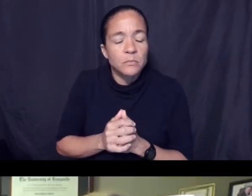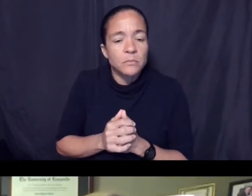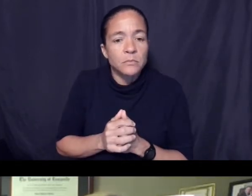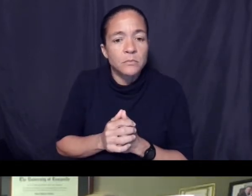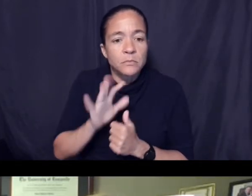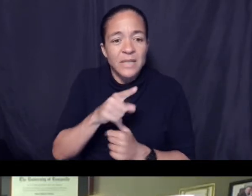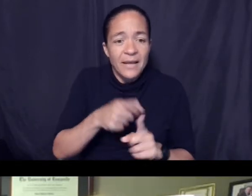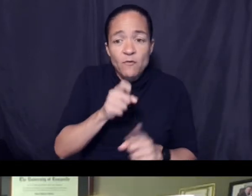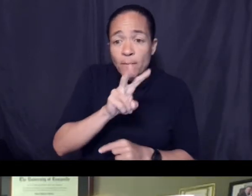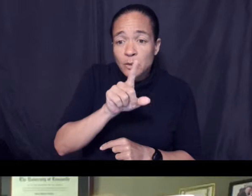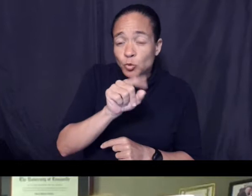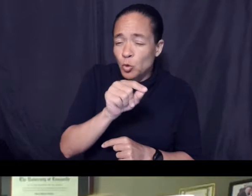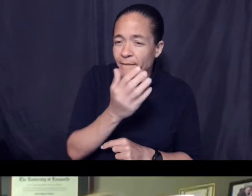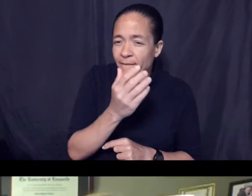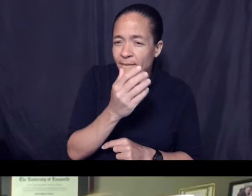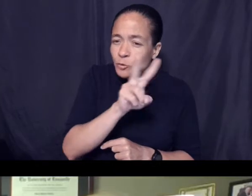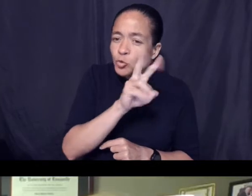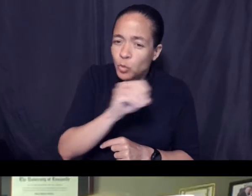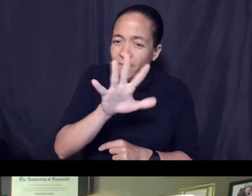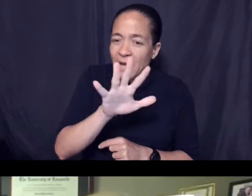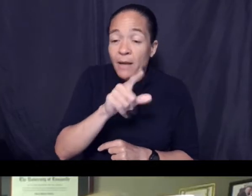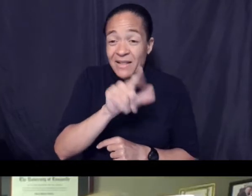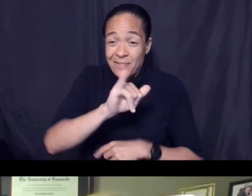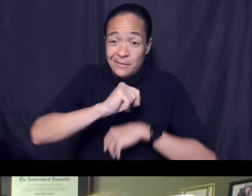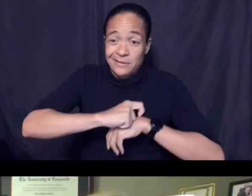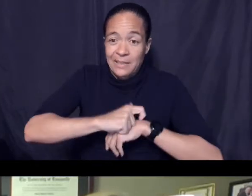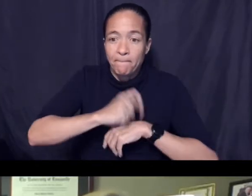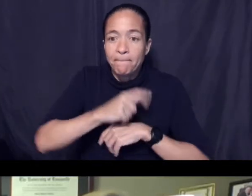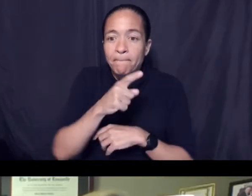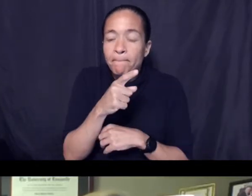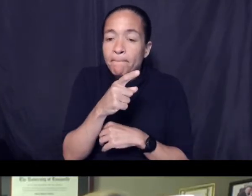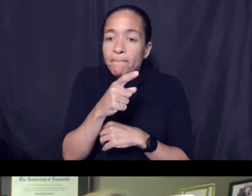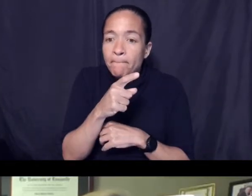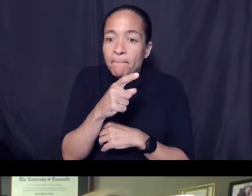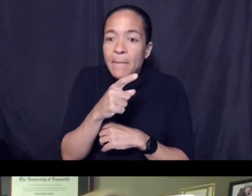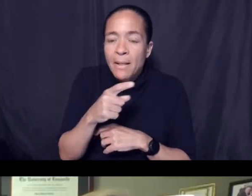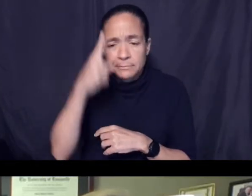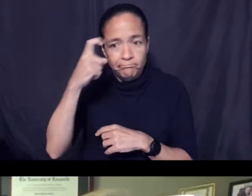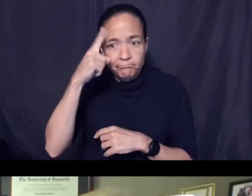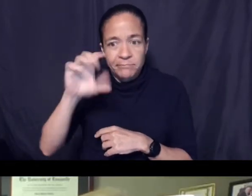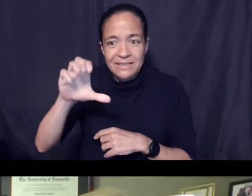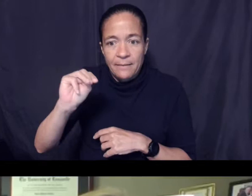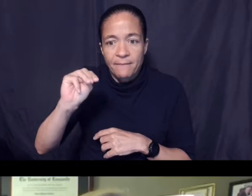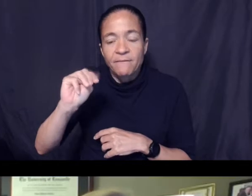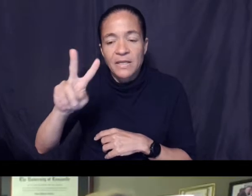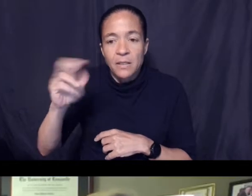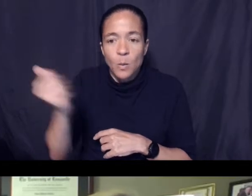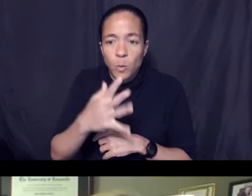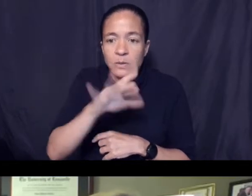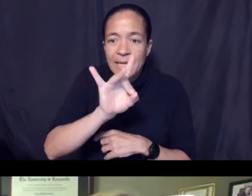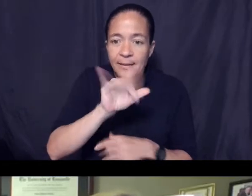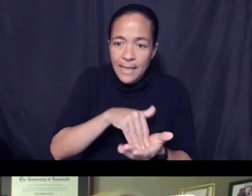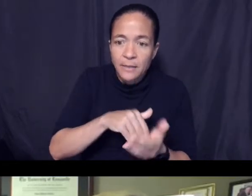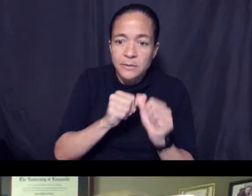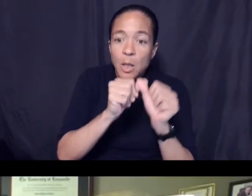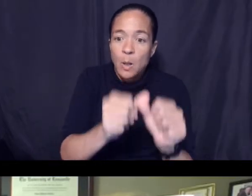to be CMV can cause 8,000 children having long-term problems, and sadly 400 deaths per